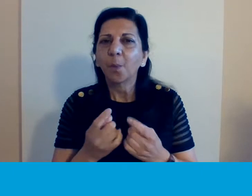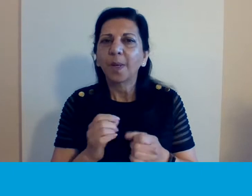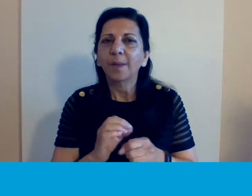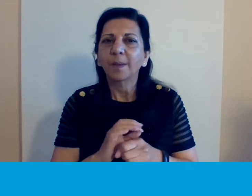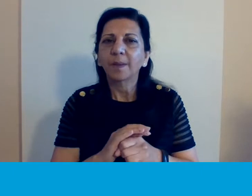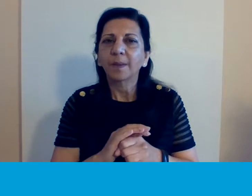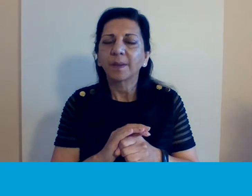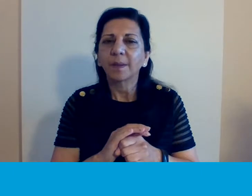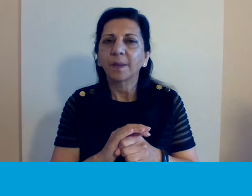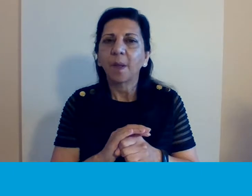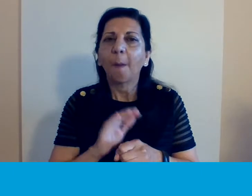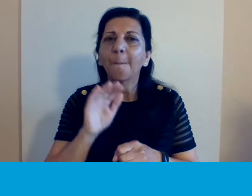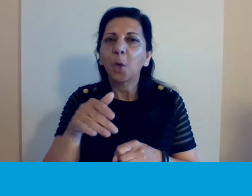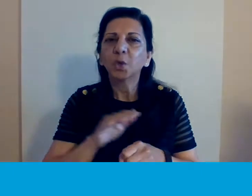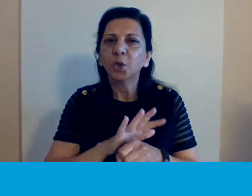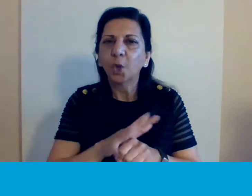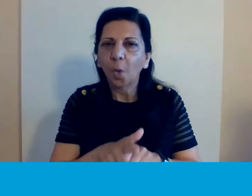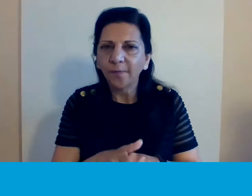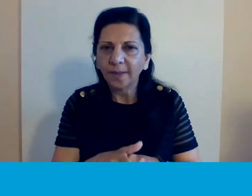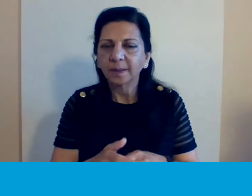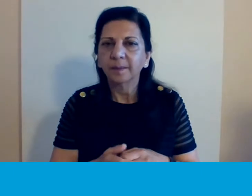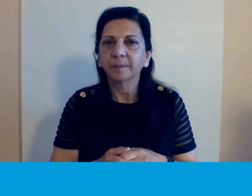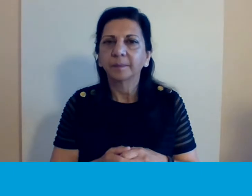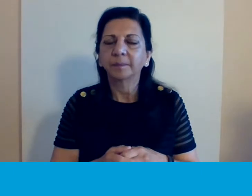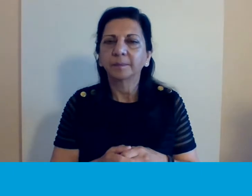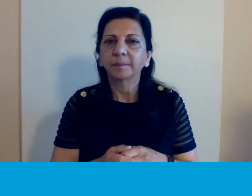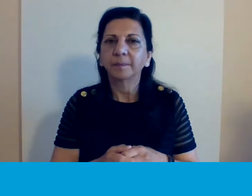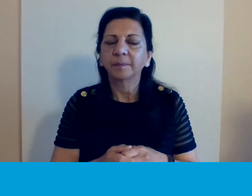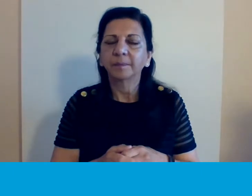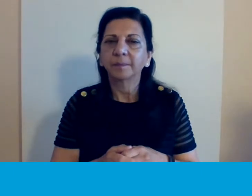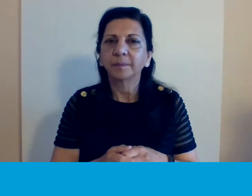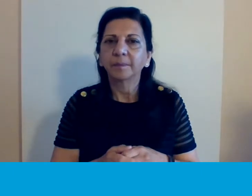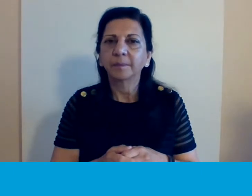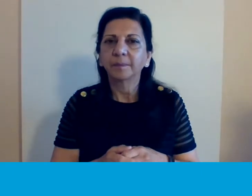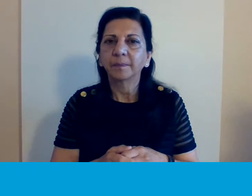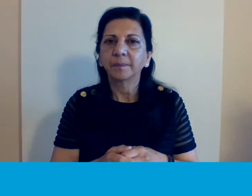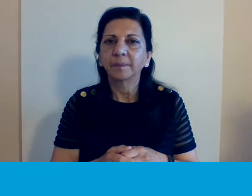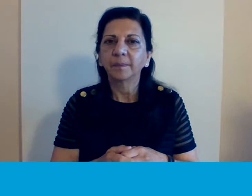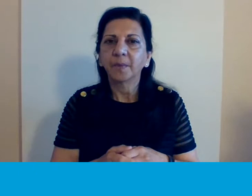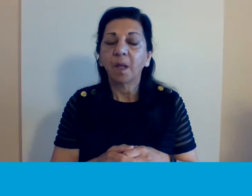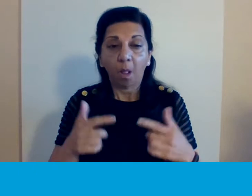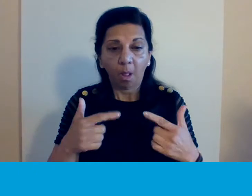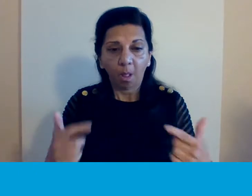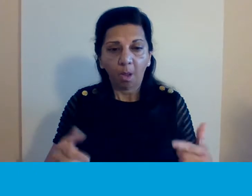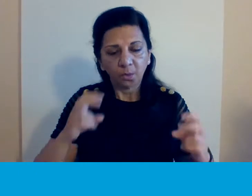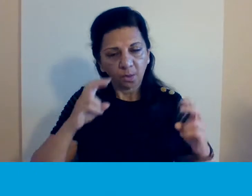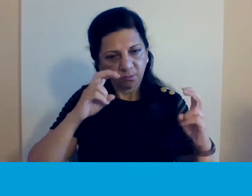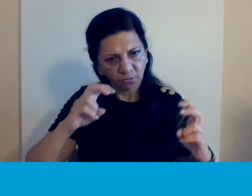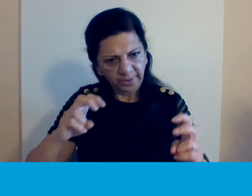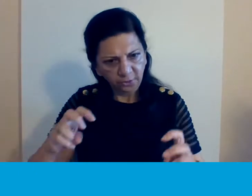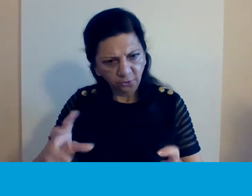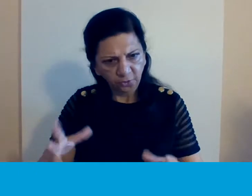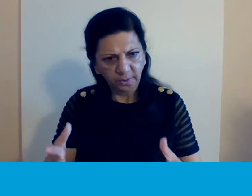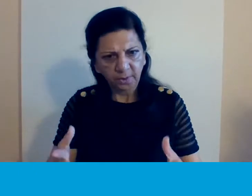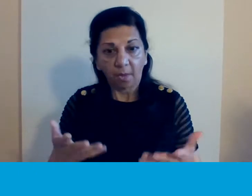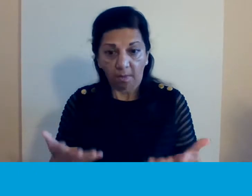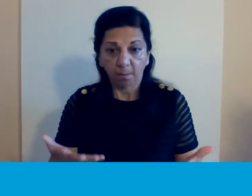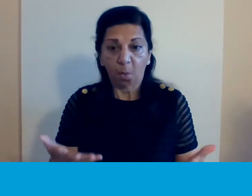patients post-COVID. There are lots of research going on at the moment around what are the post-COVID